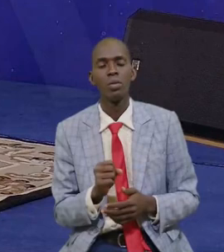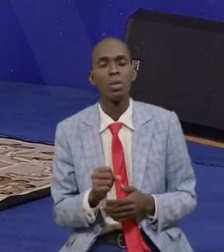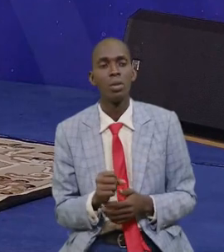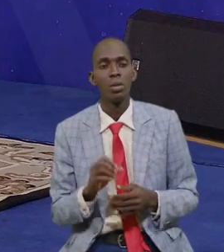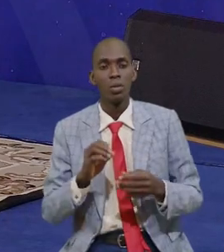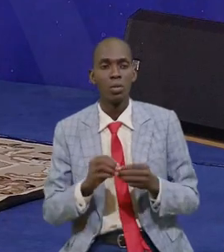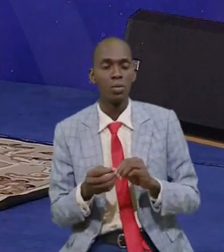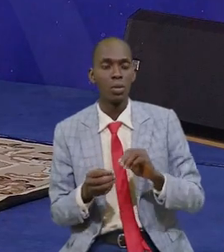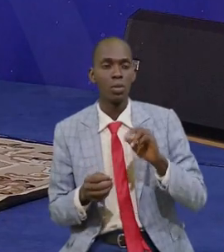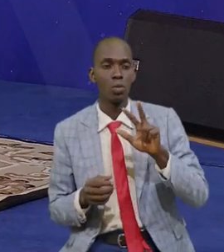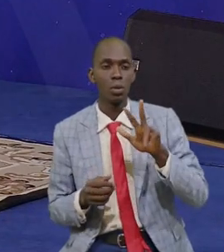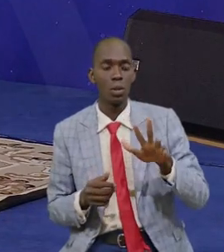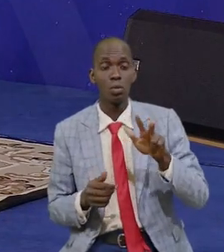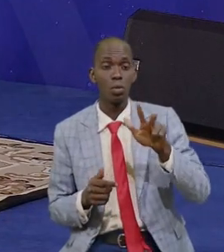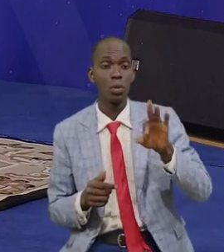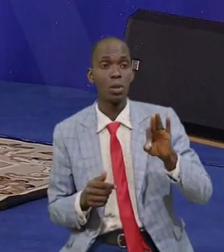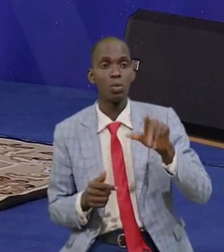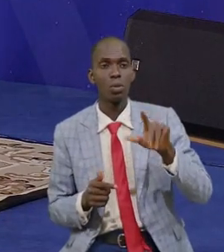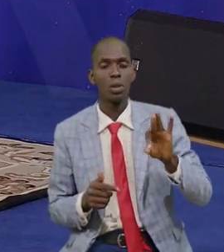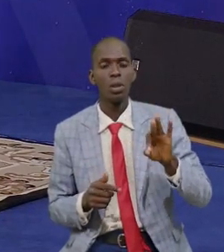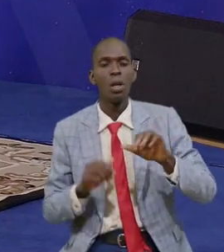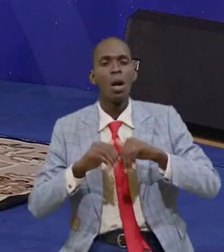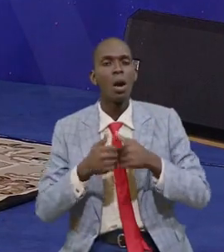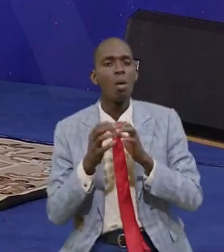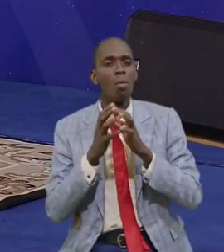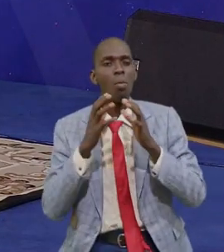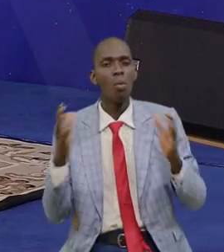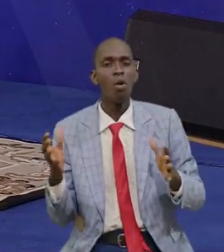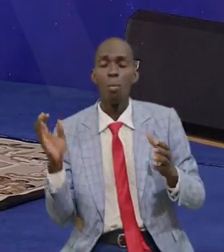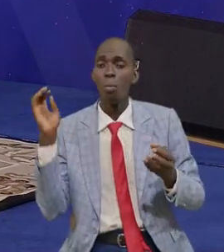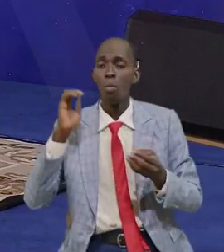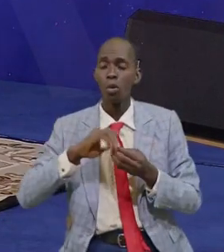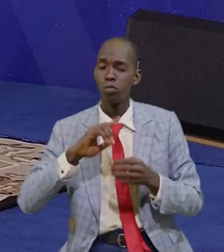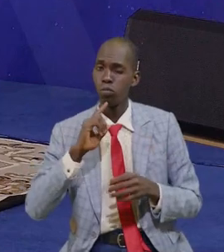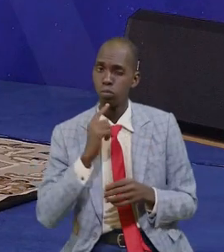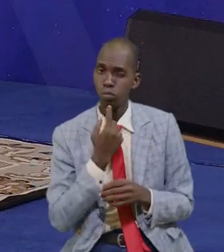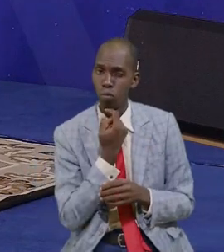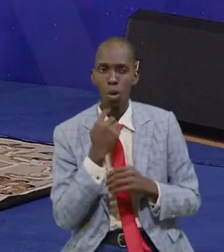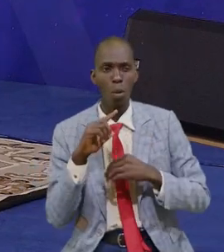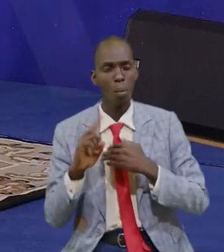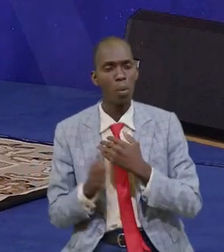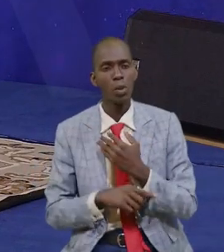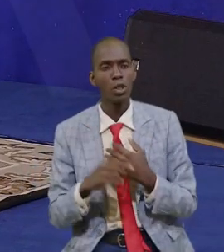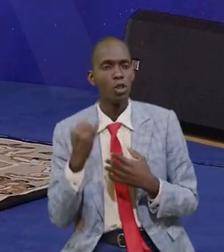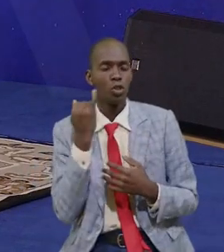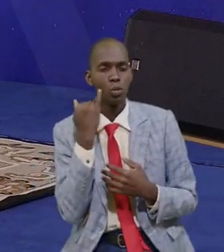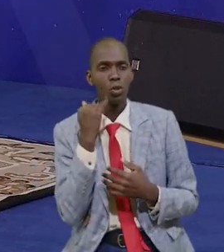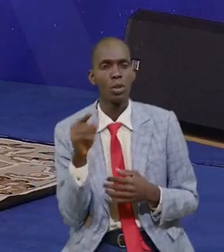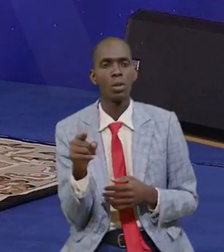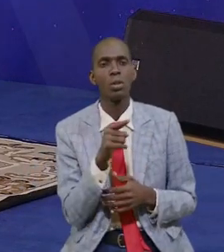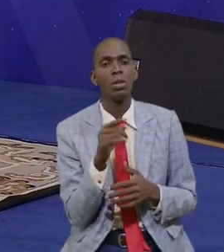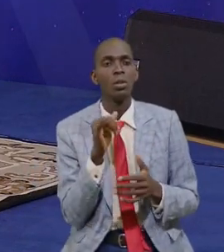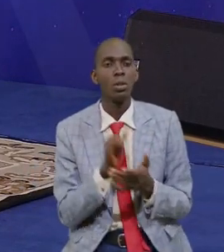29, of how much sorer punishment. Suppose ye that